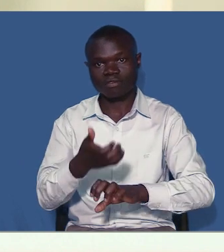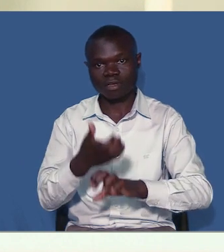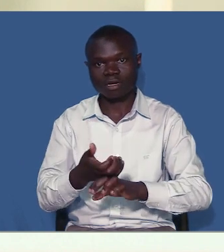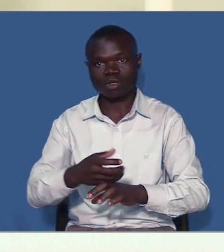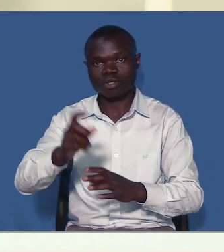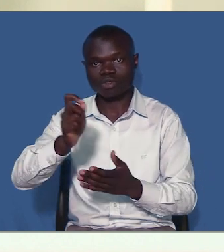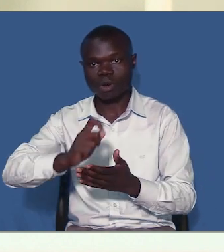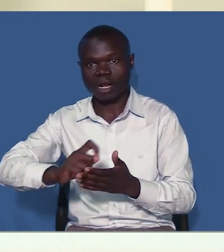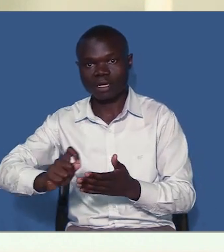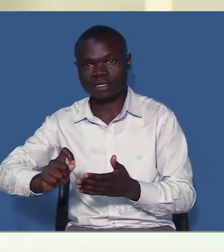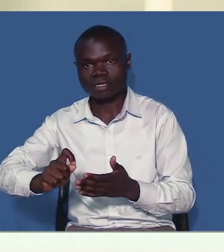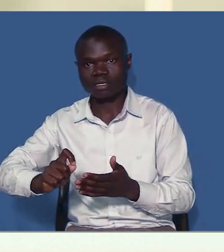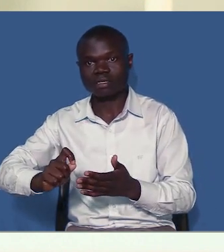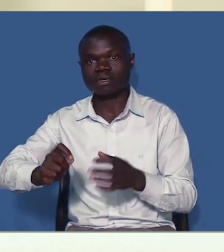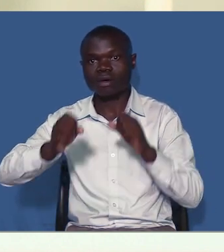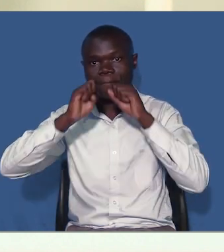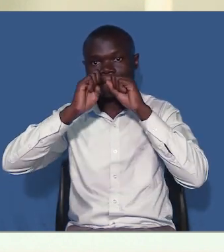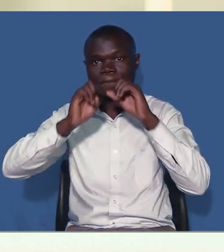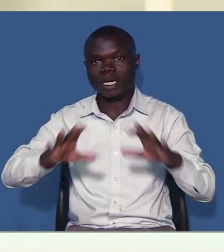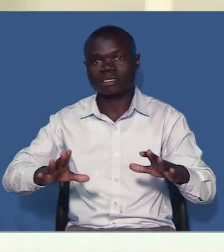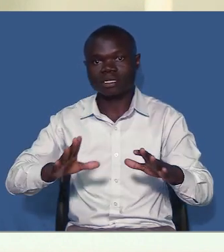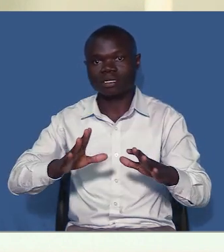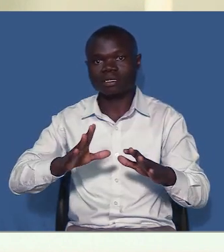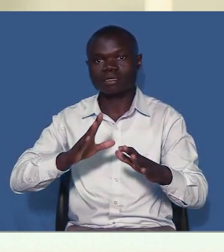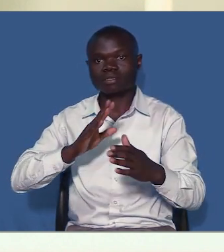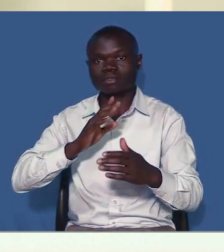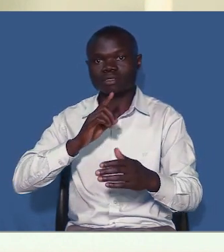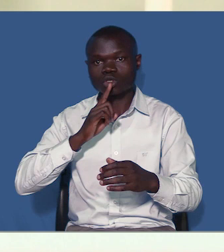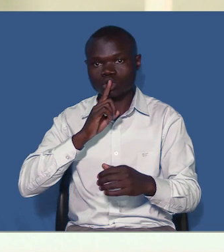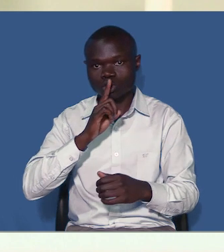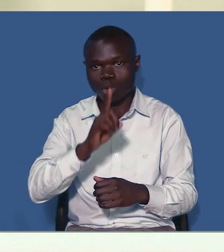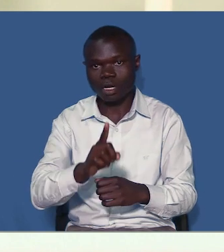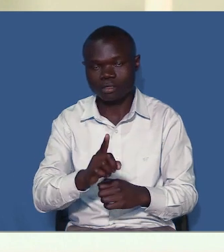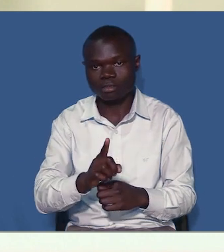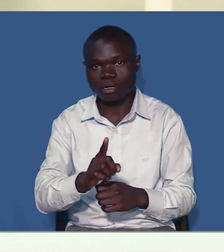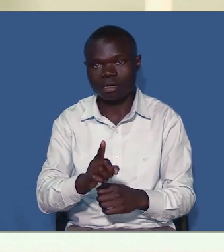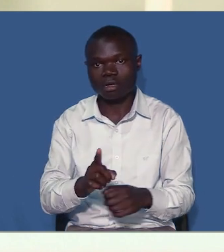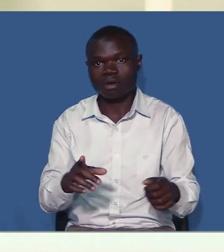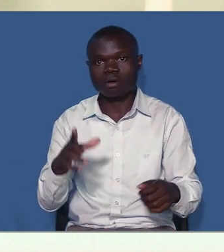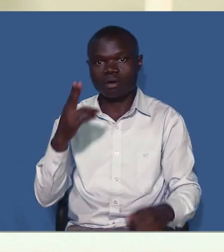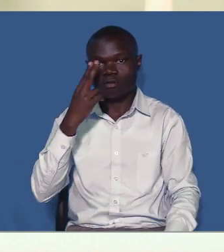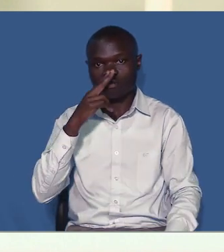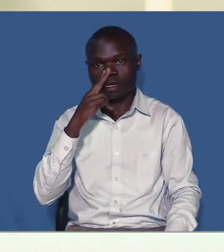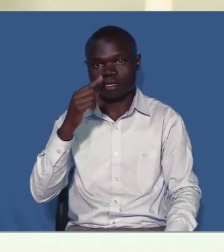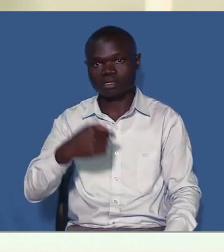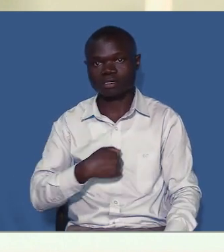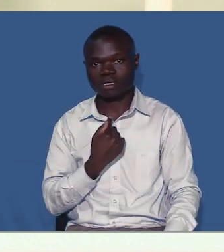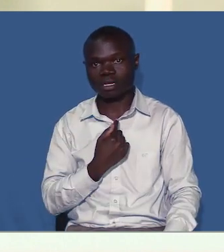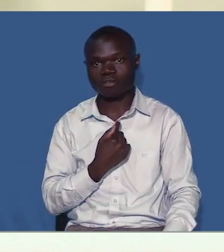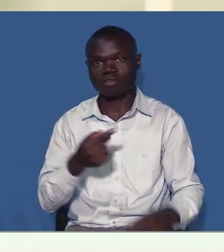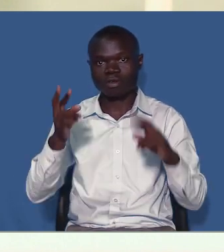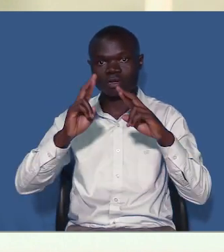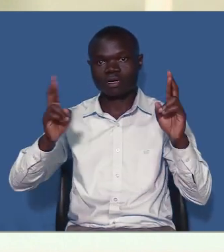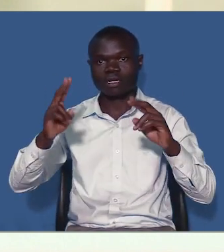as blessed assurance in a very short time like she did. Fanny herself has already